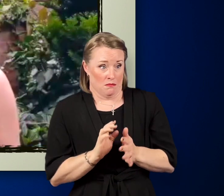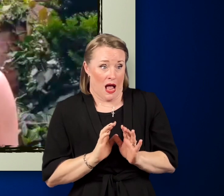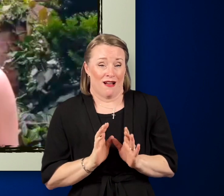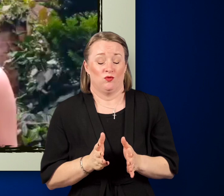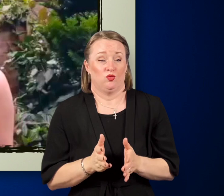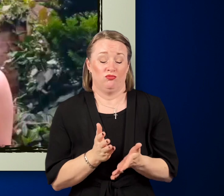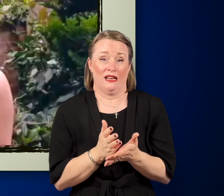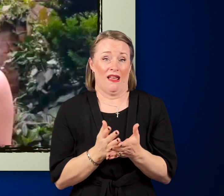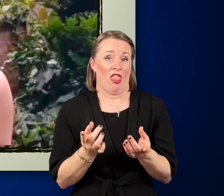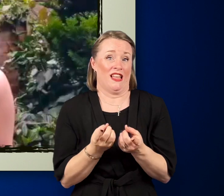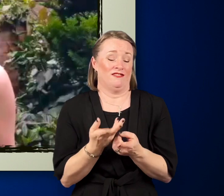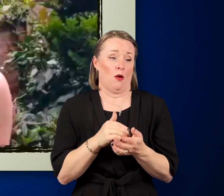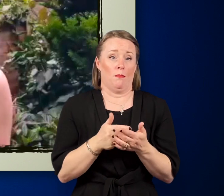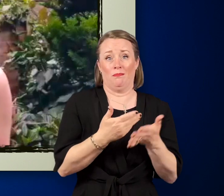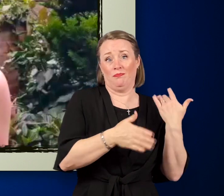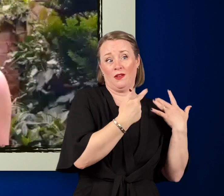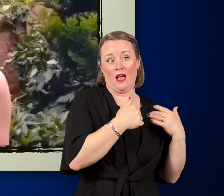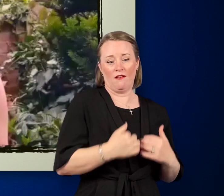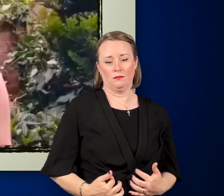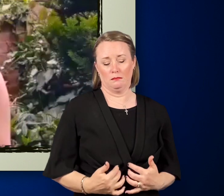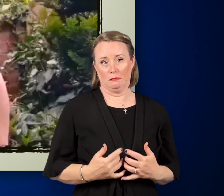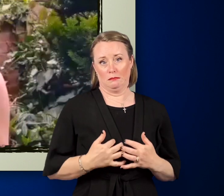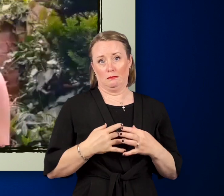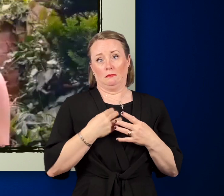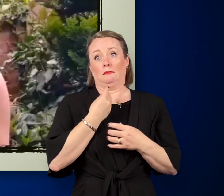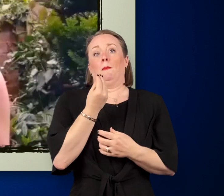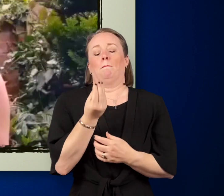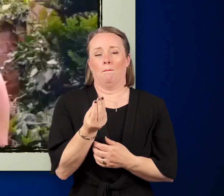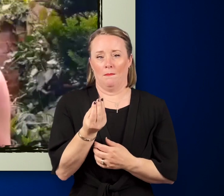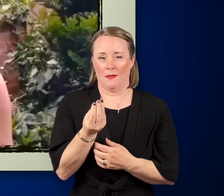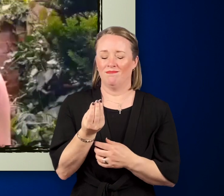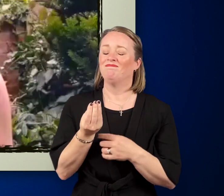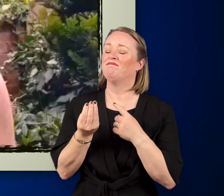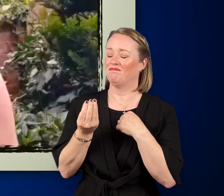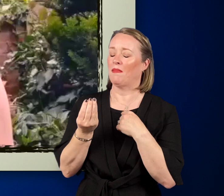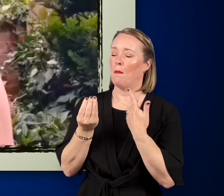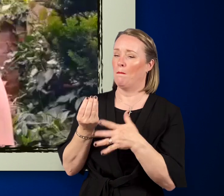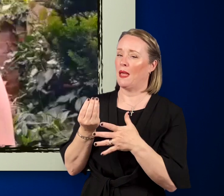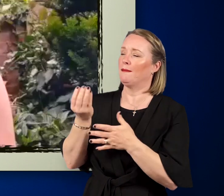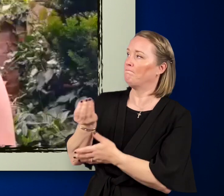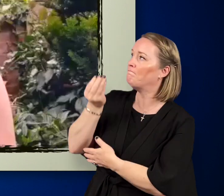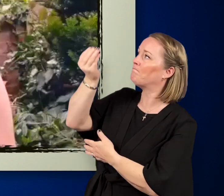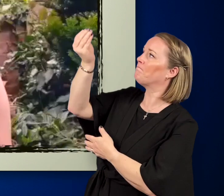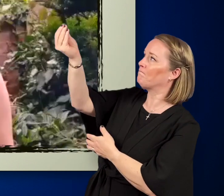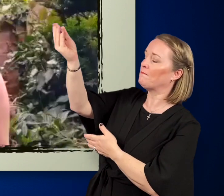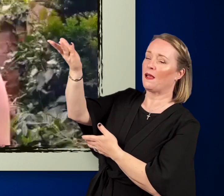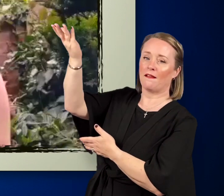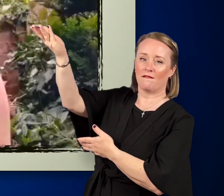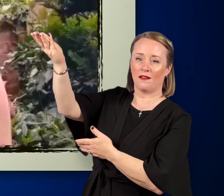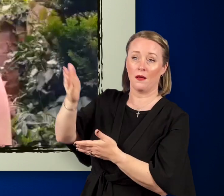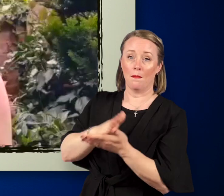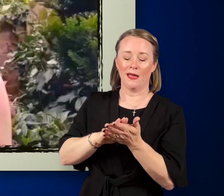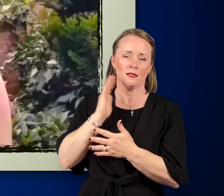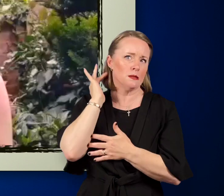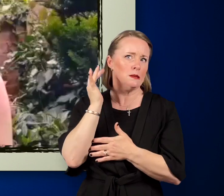things that have happened in the past have come up to the surface, and I have been able to surrender them to God, and they're not on my